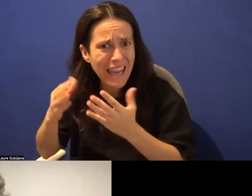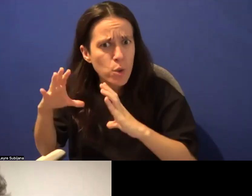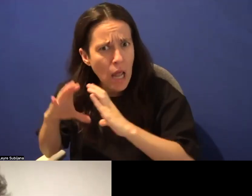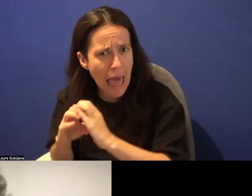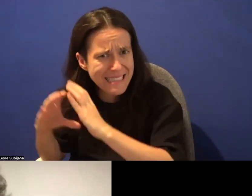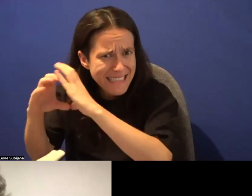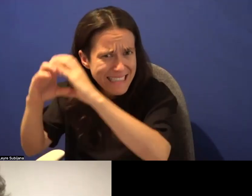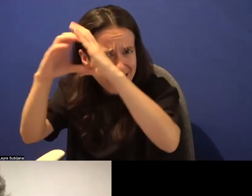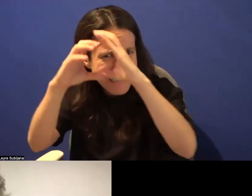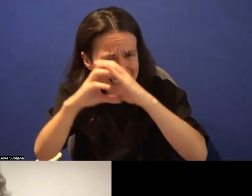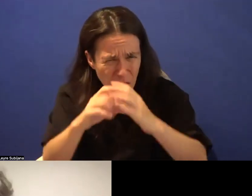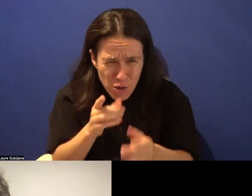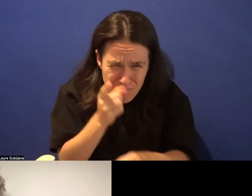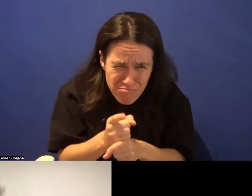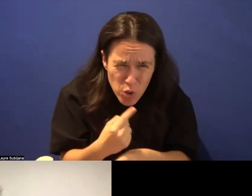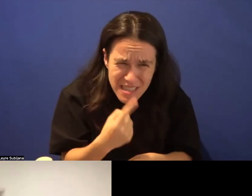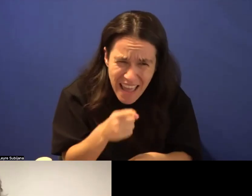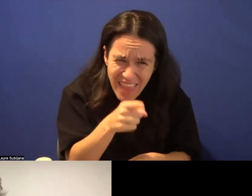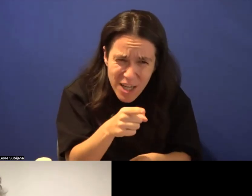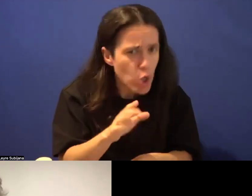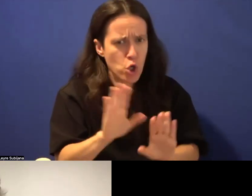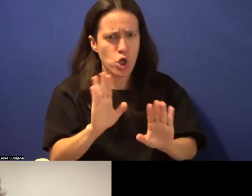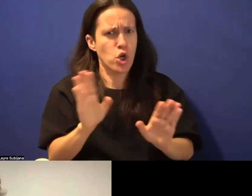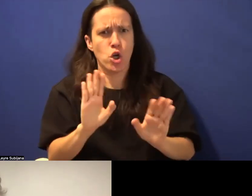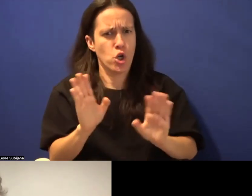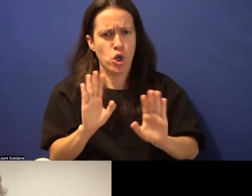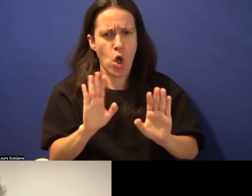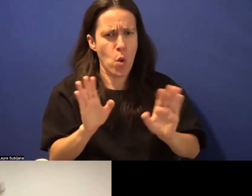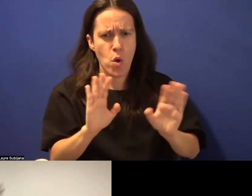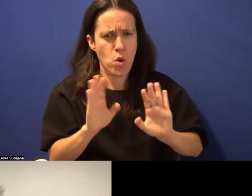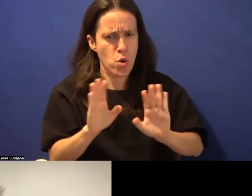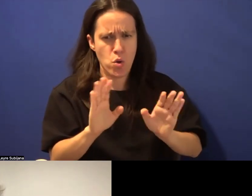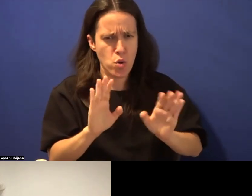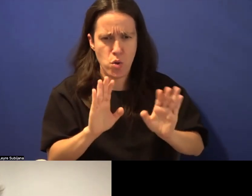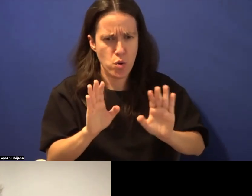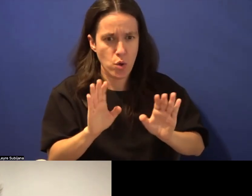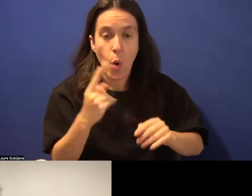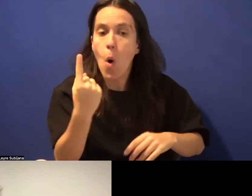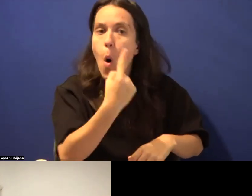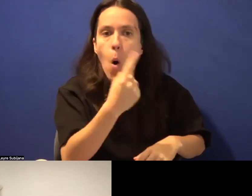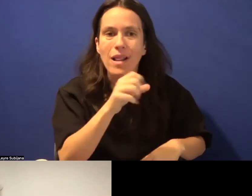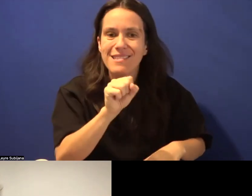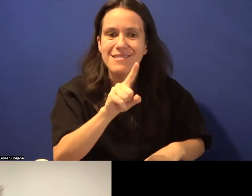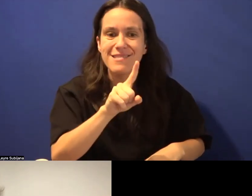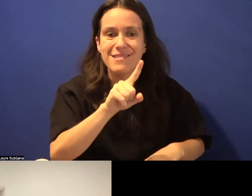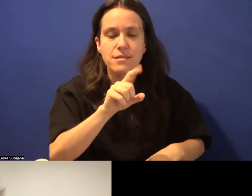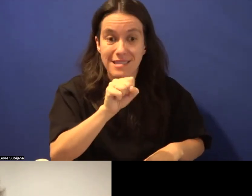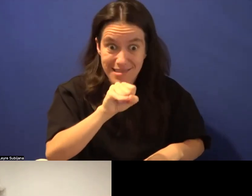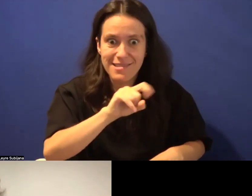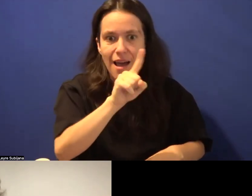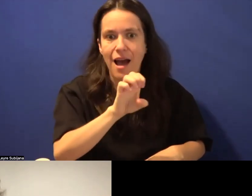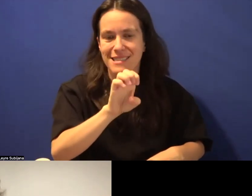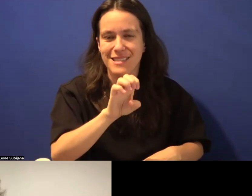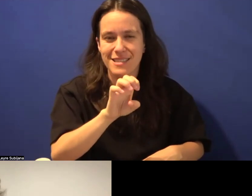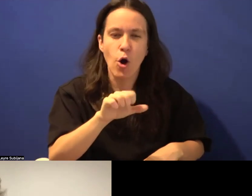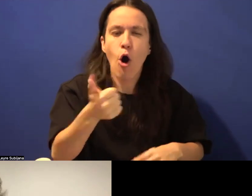If not, then I'm okay. Okay, then So I'm what do you mean by mistaken. size? Because Okay. the paper that Zed is the lead author on,